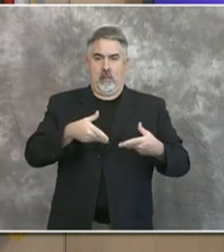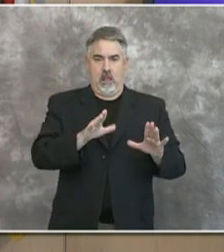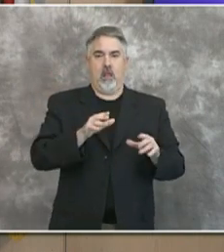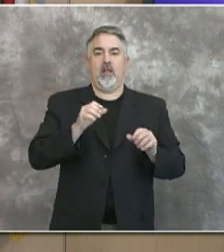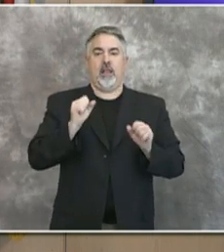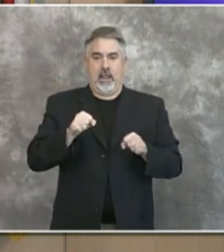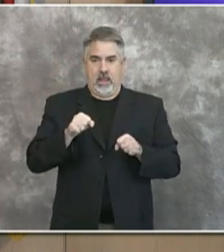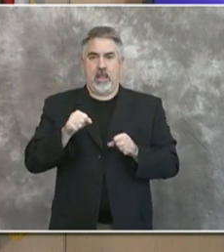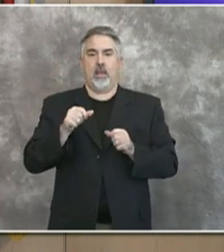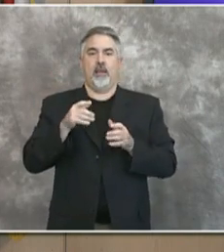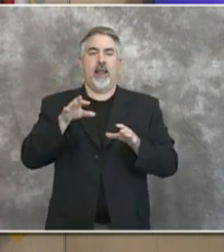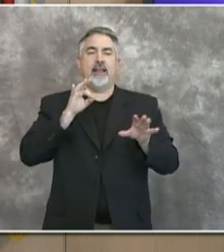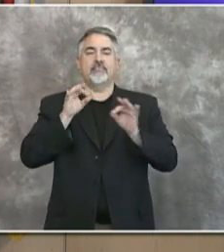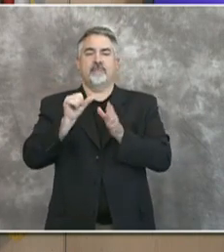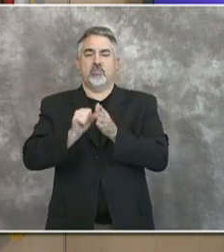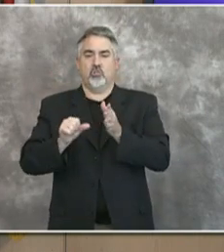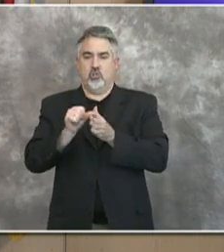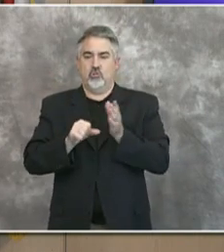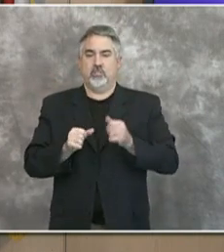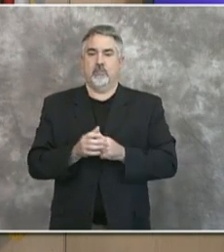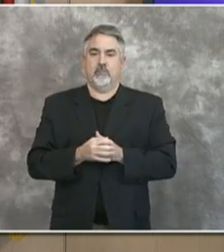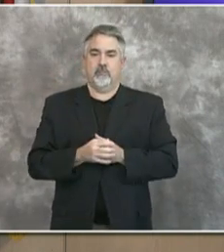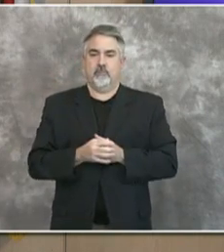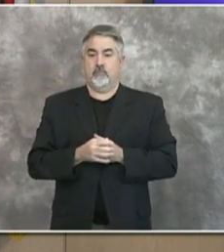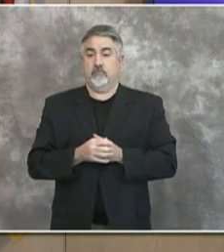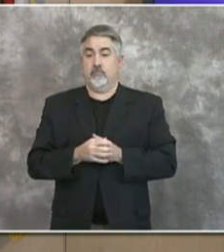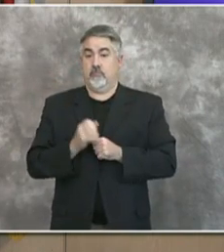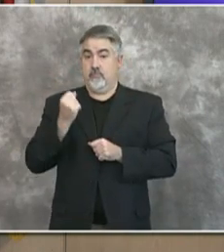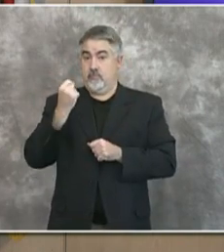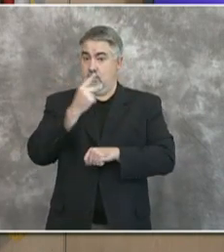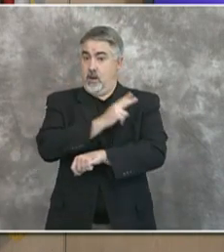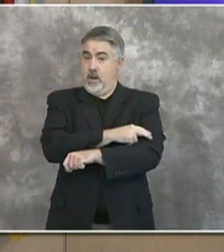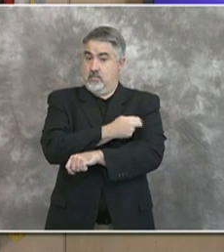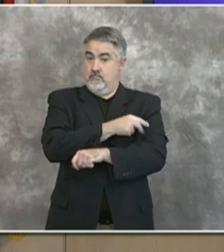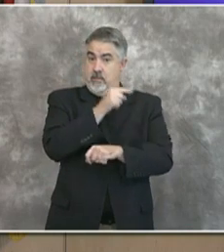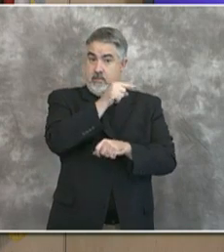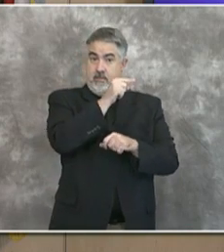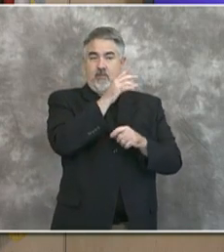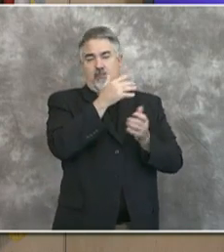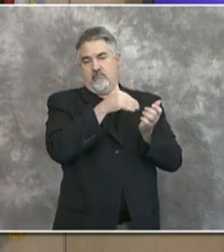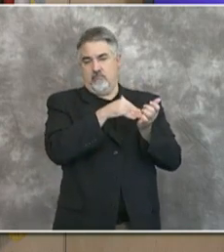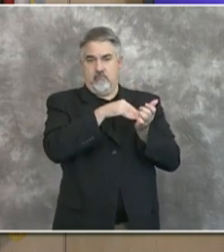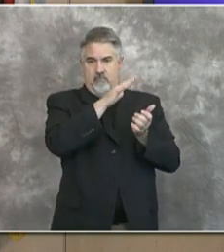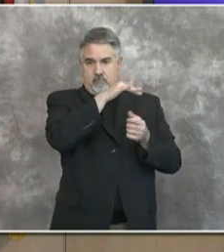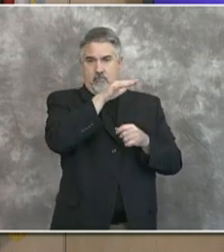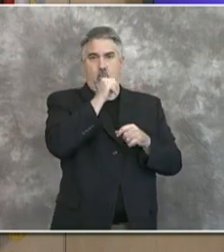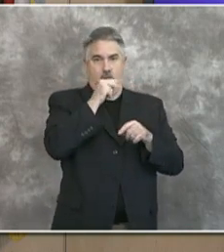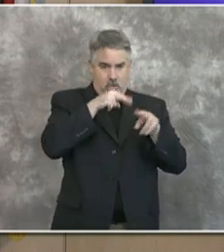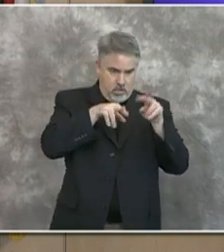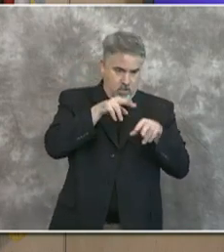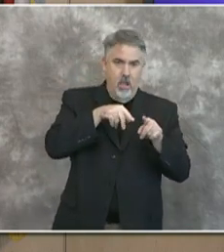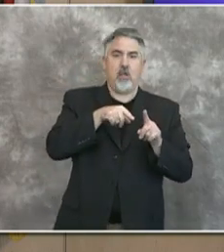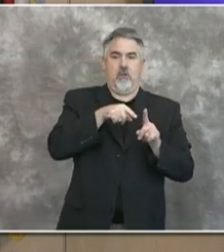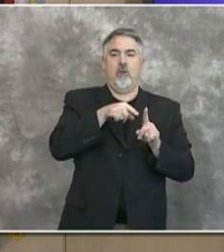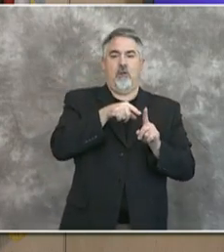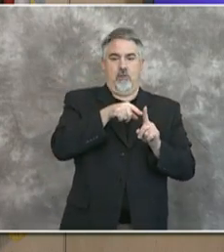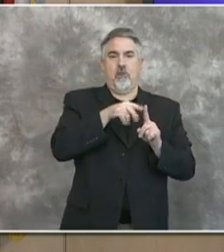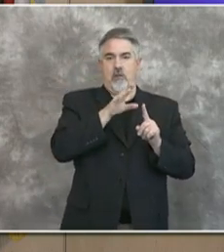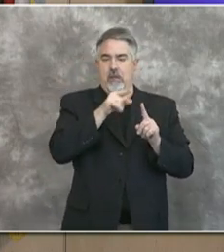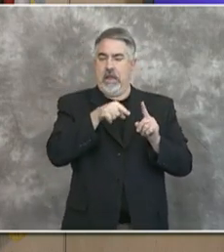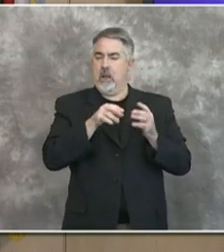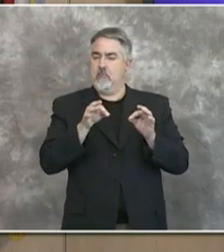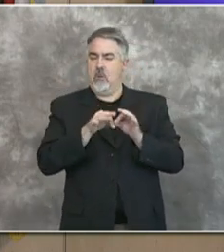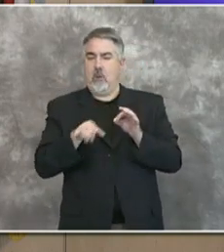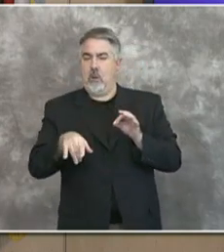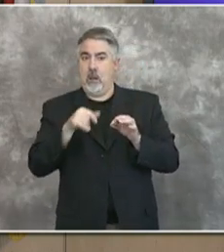surgeries. It will now read that hospitals and healthcare providers shall take measures to preserve and prioritize resources. Hospitals